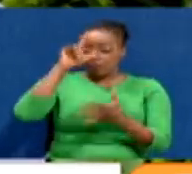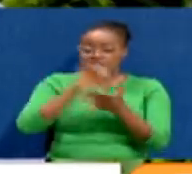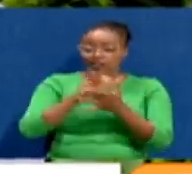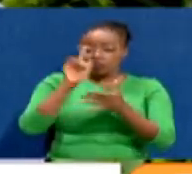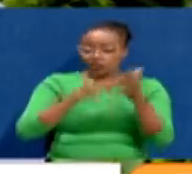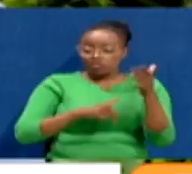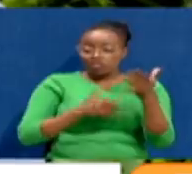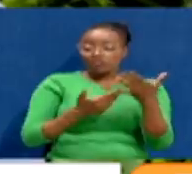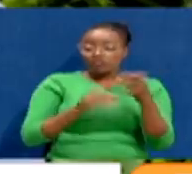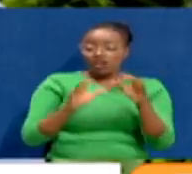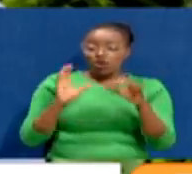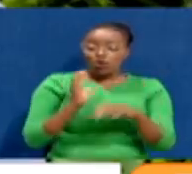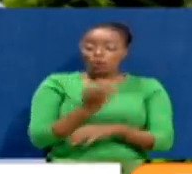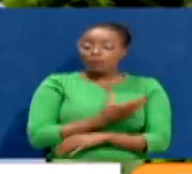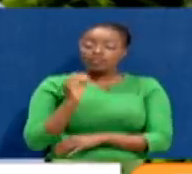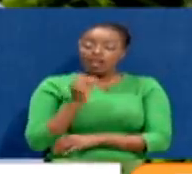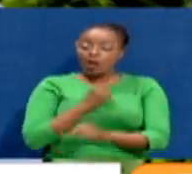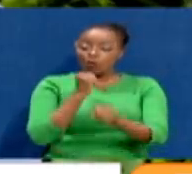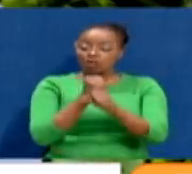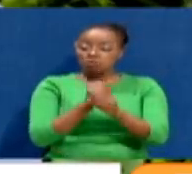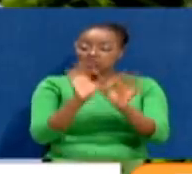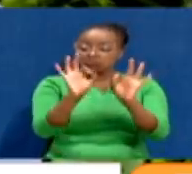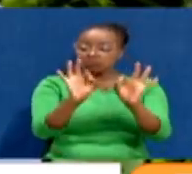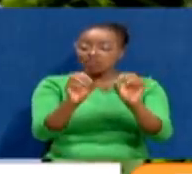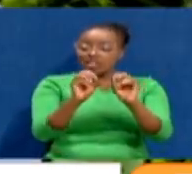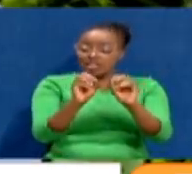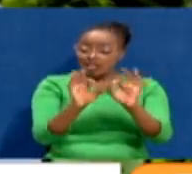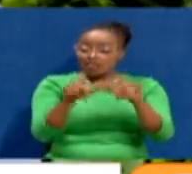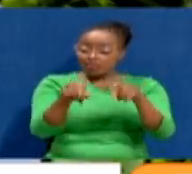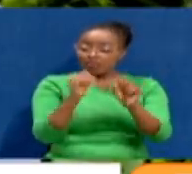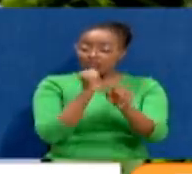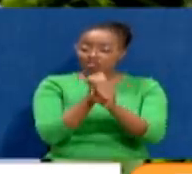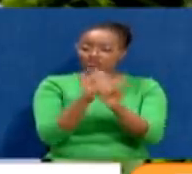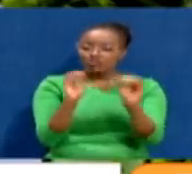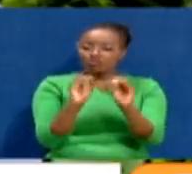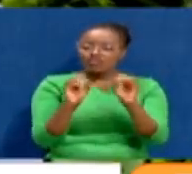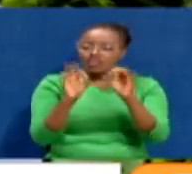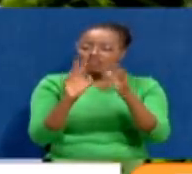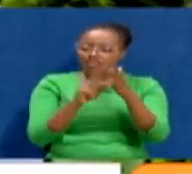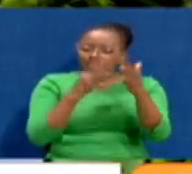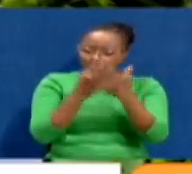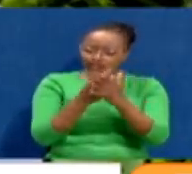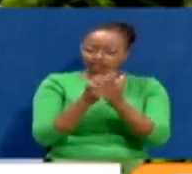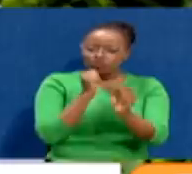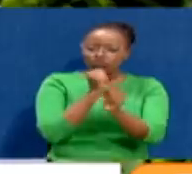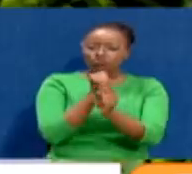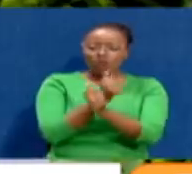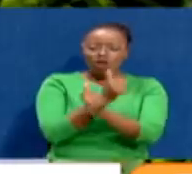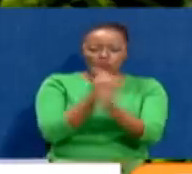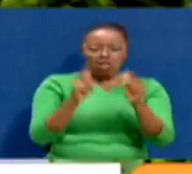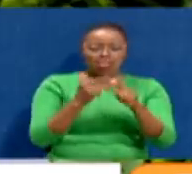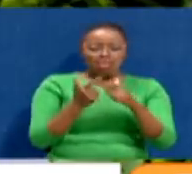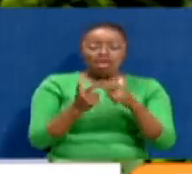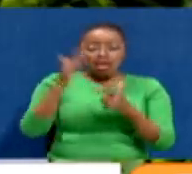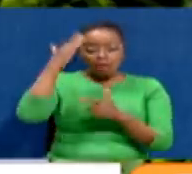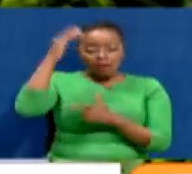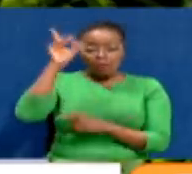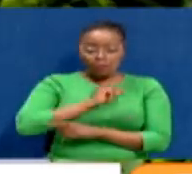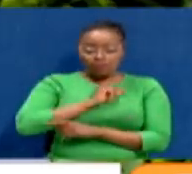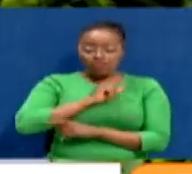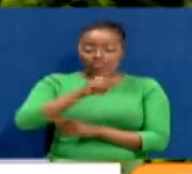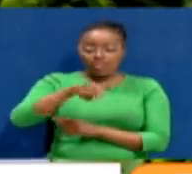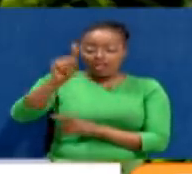that our committees are doing a good job. If they are not, if they fail to do a good job, I know the